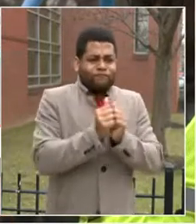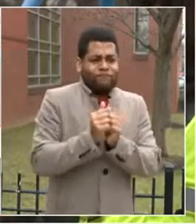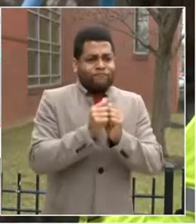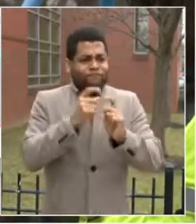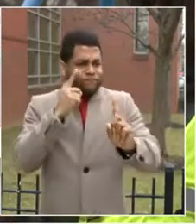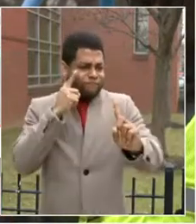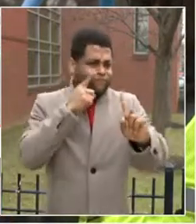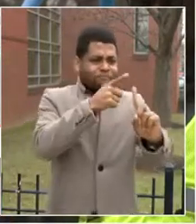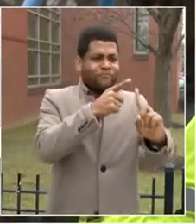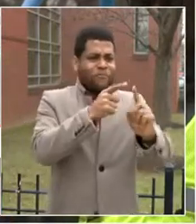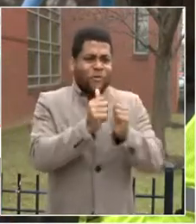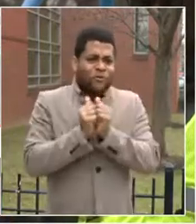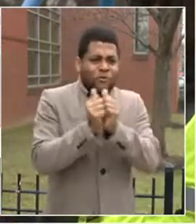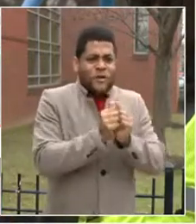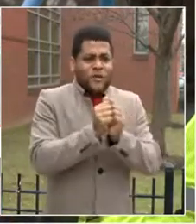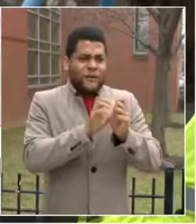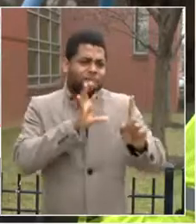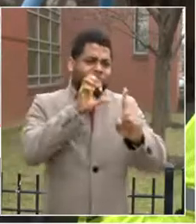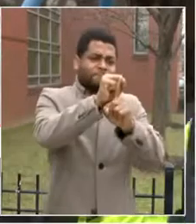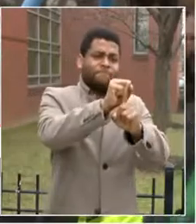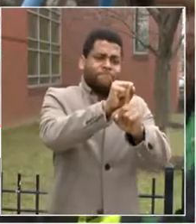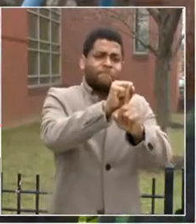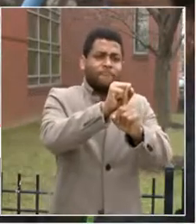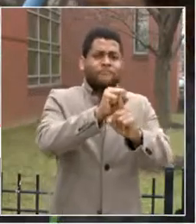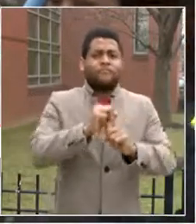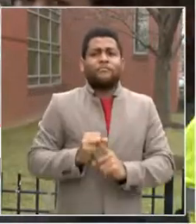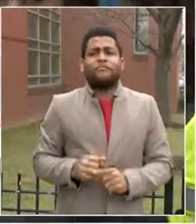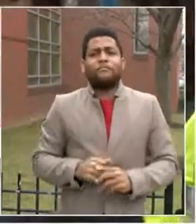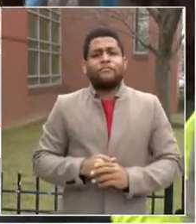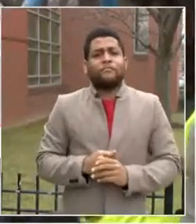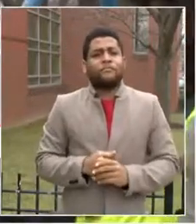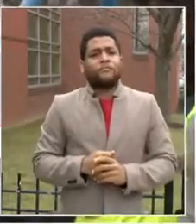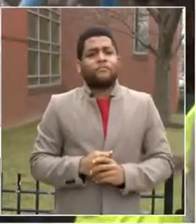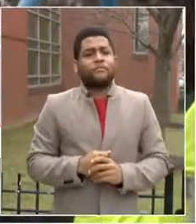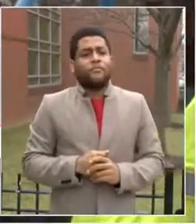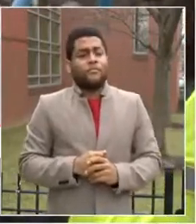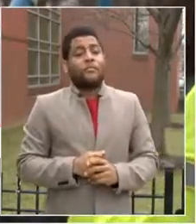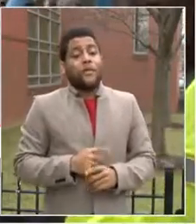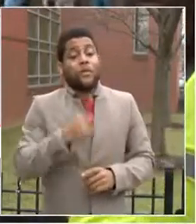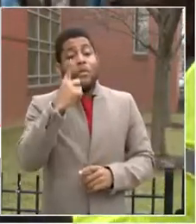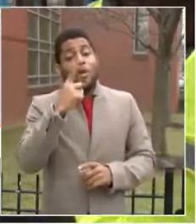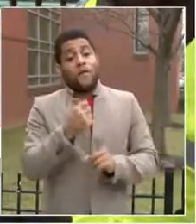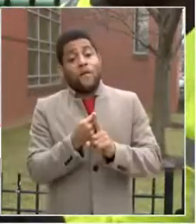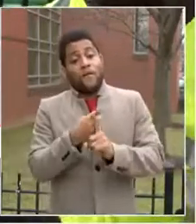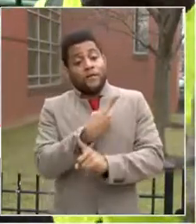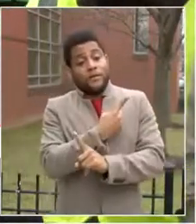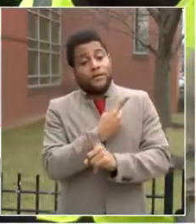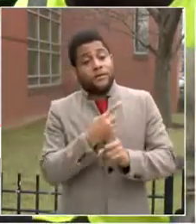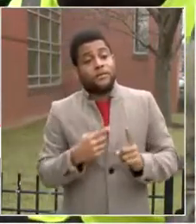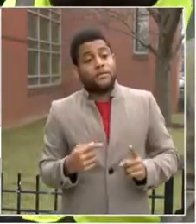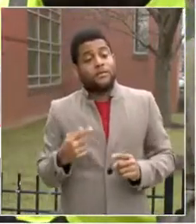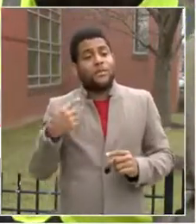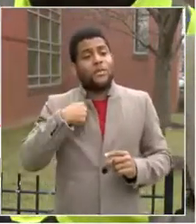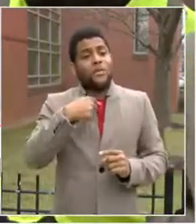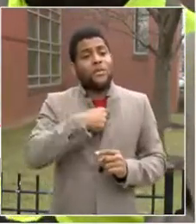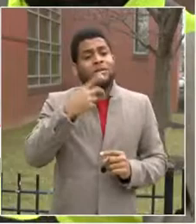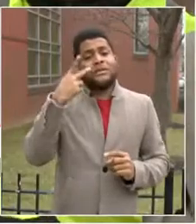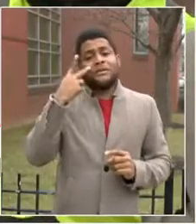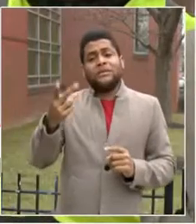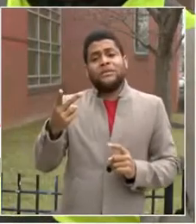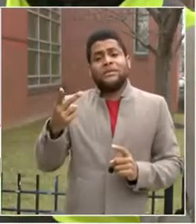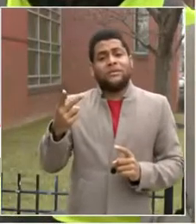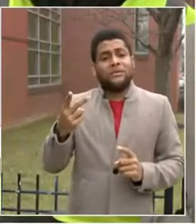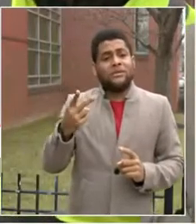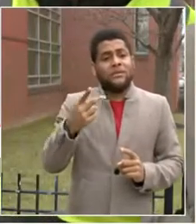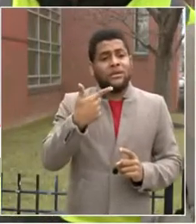Mayor Bowser, off topic. Sure. I'm just wondering, we're seeing in Maryland the lifting, a temporary suspension of the gas tax